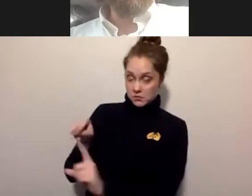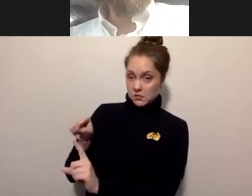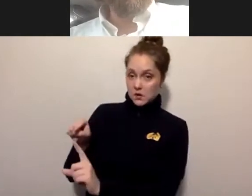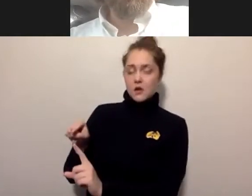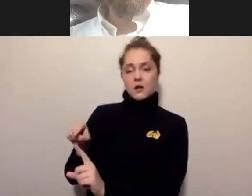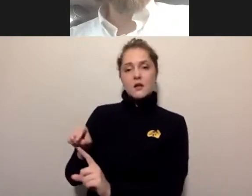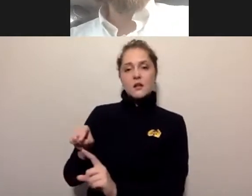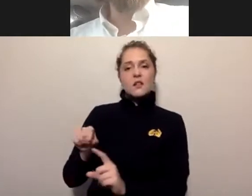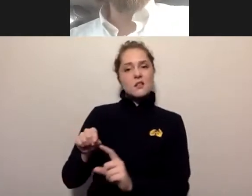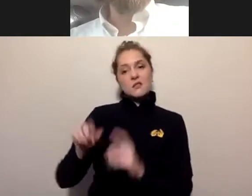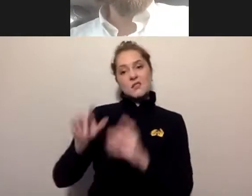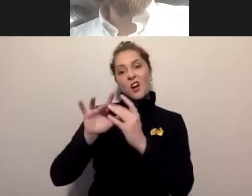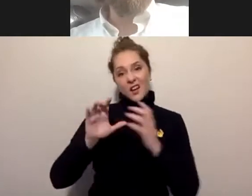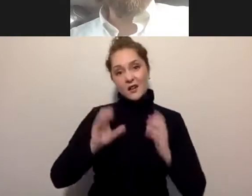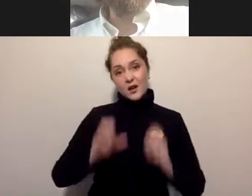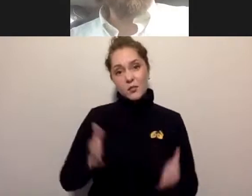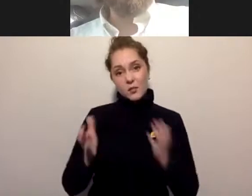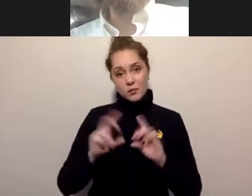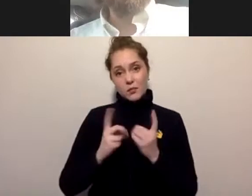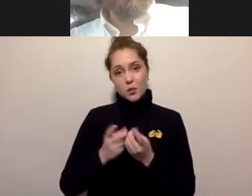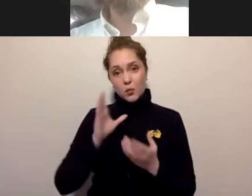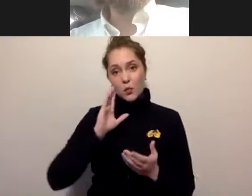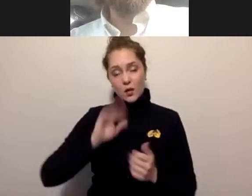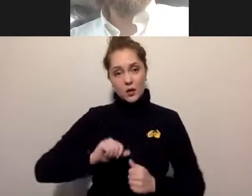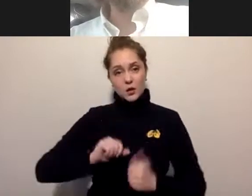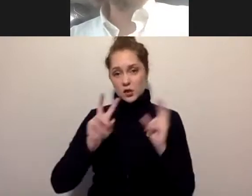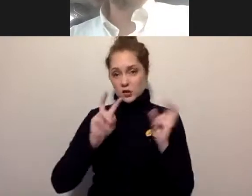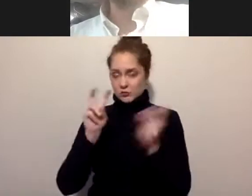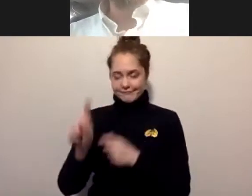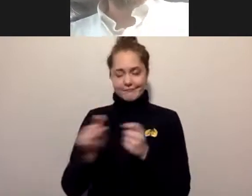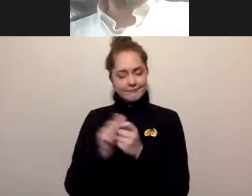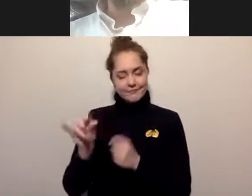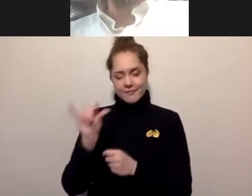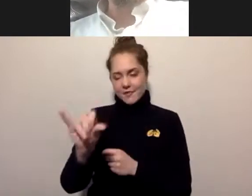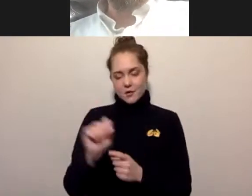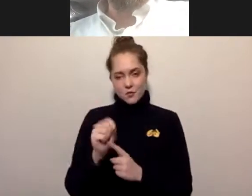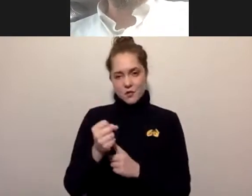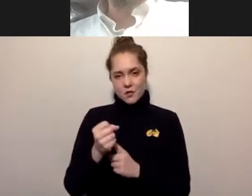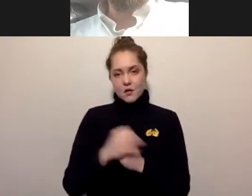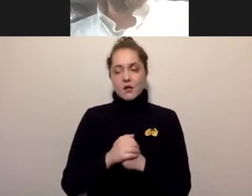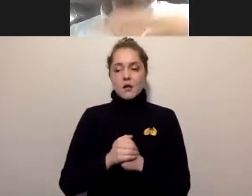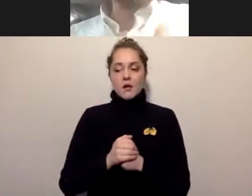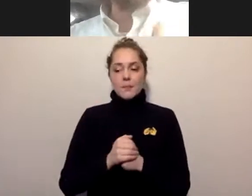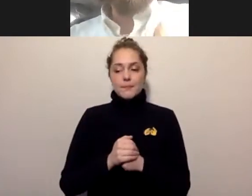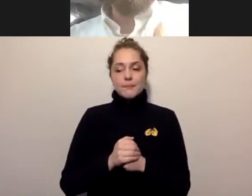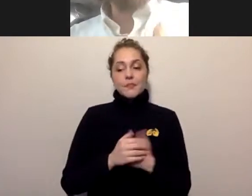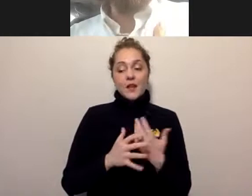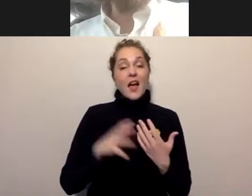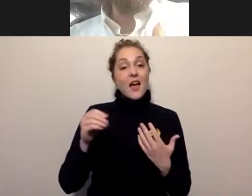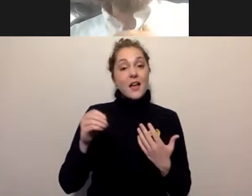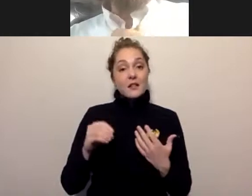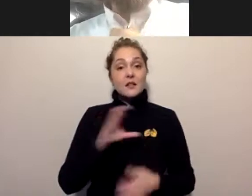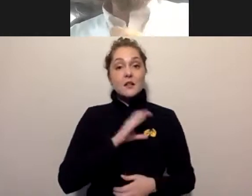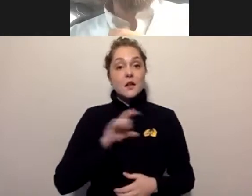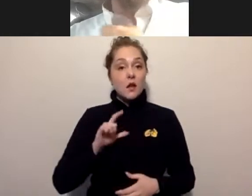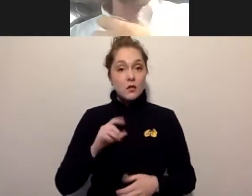VIA's customer service department, who address issues exactly of that nature. And it certainly as the council office,